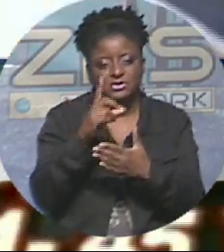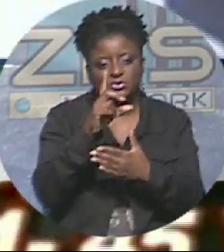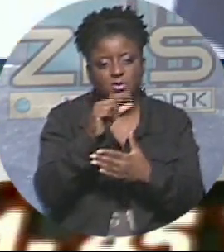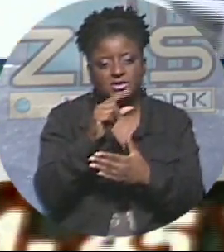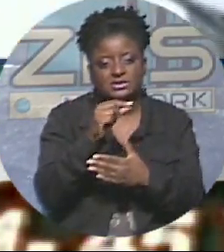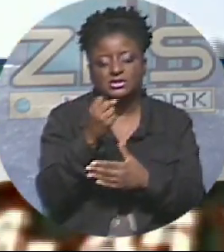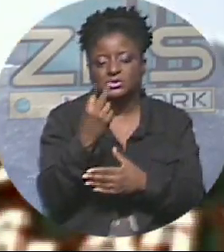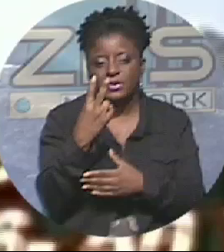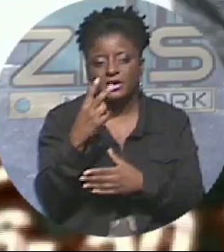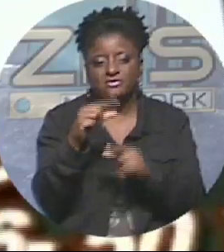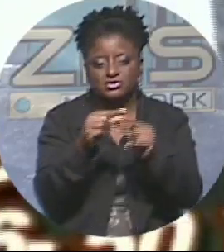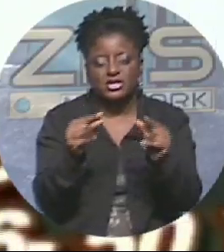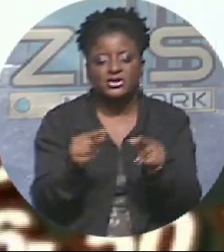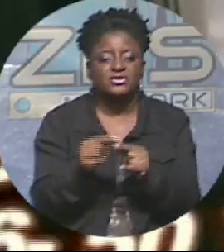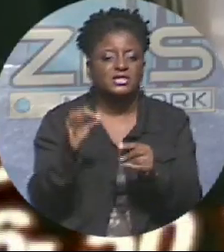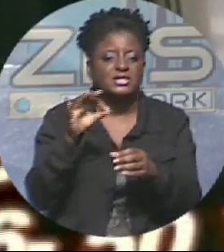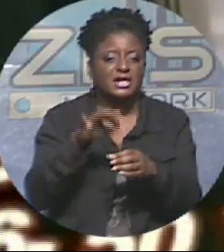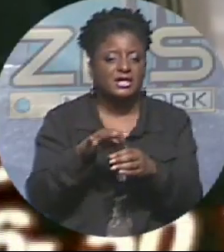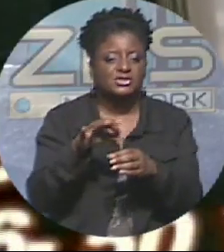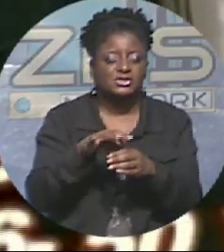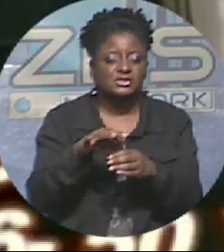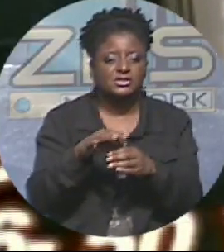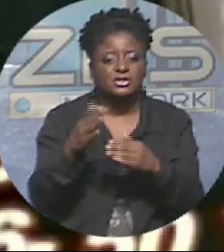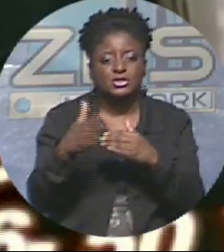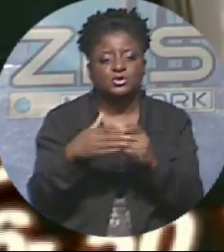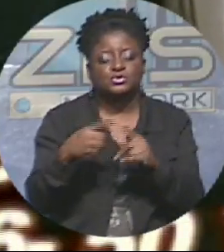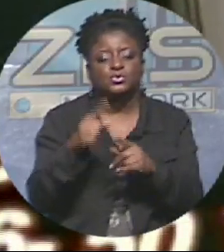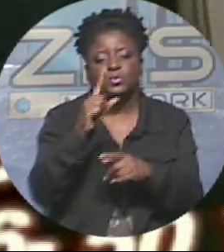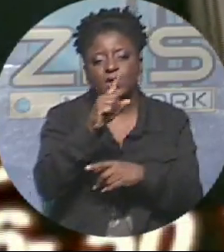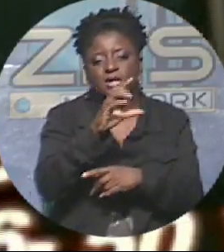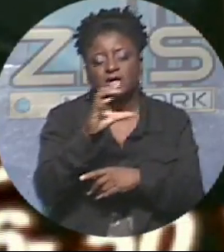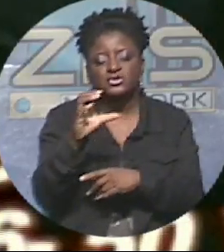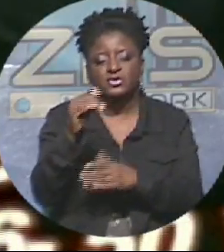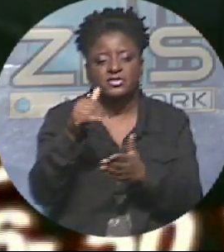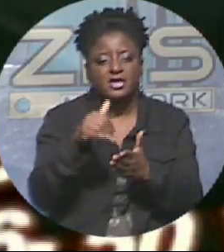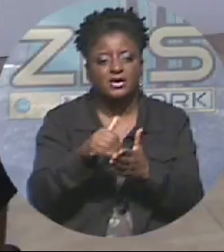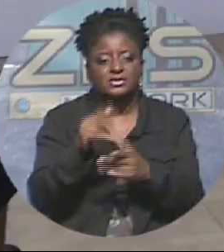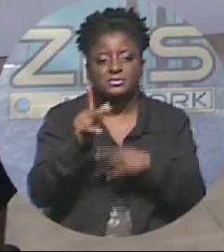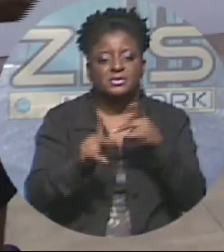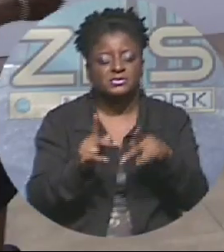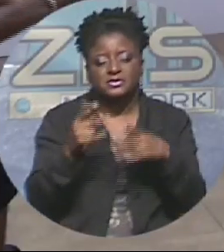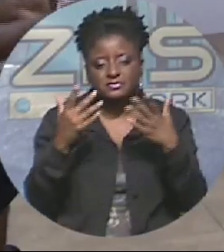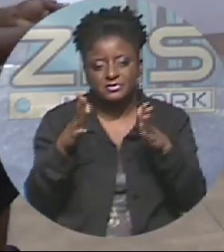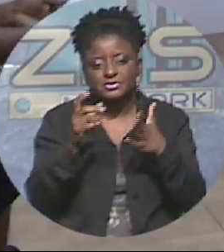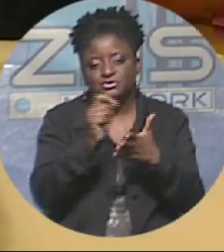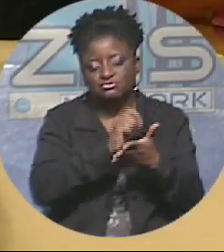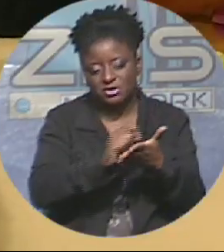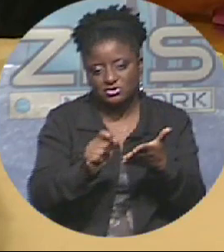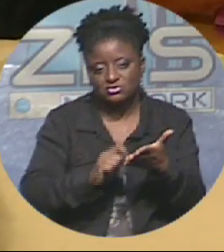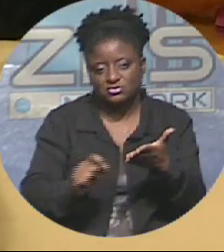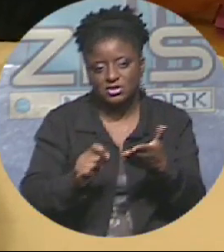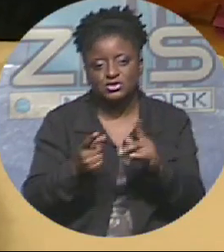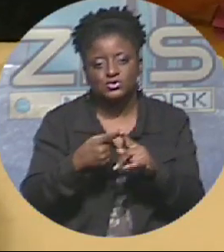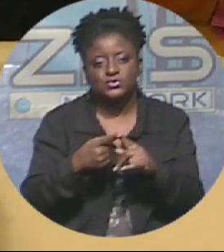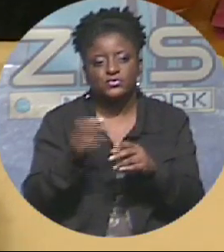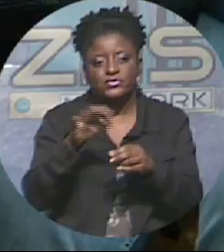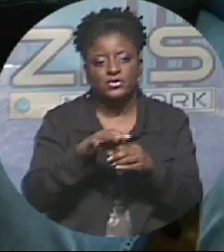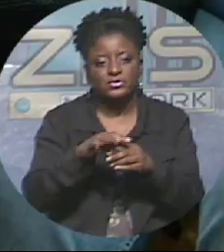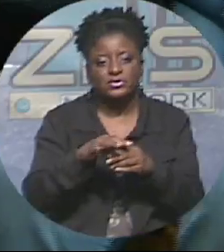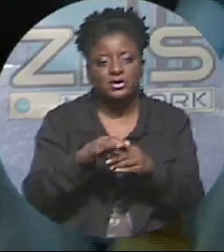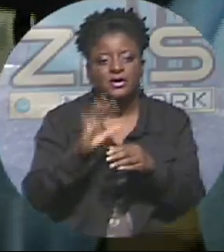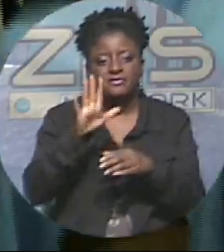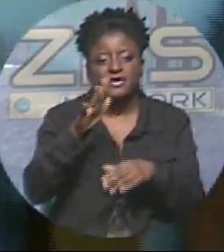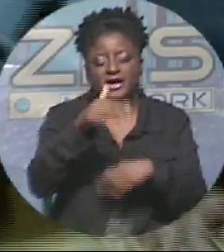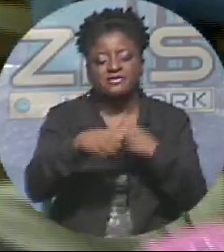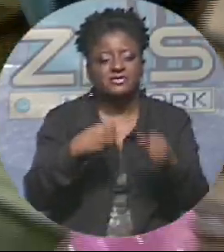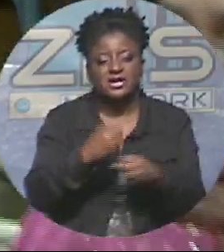elections, close to 100,000 persons had registered to vote. Fast forward 5 years later, during the same